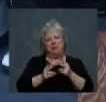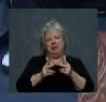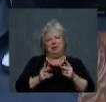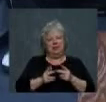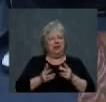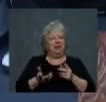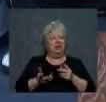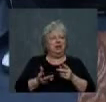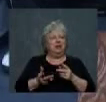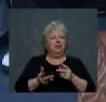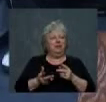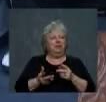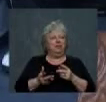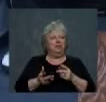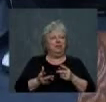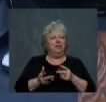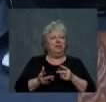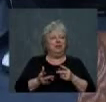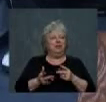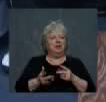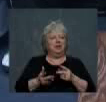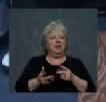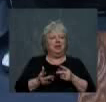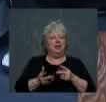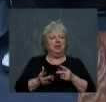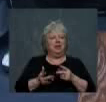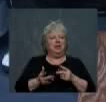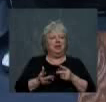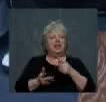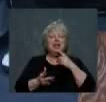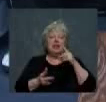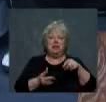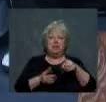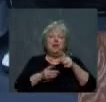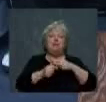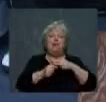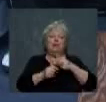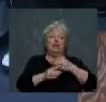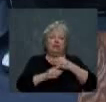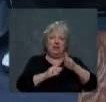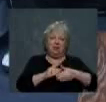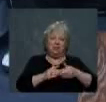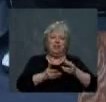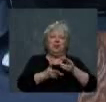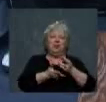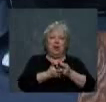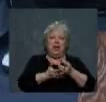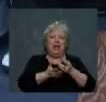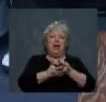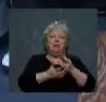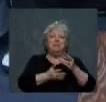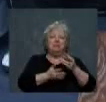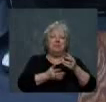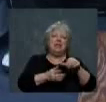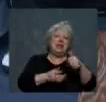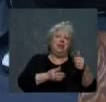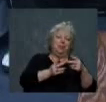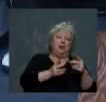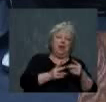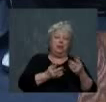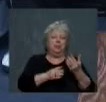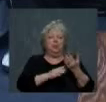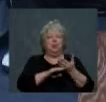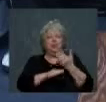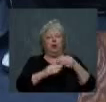until after they have completed a rehab program at other facilities. Will this facility accept those with drug